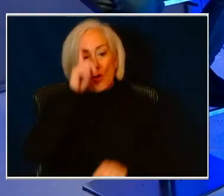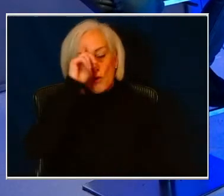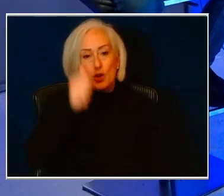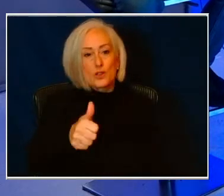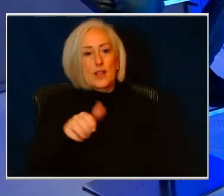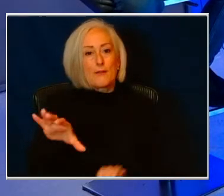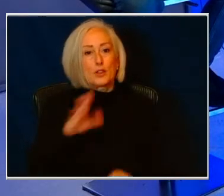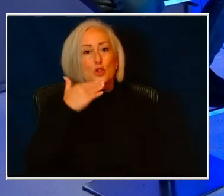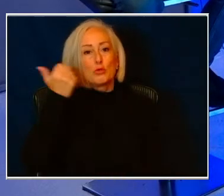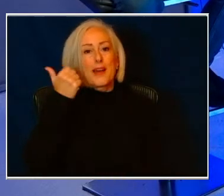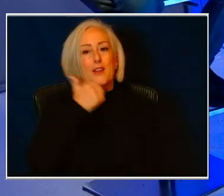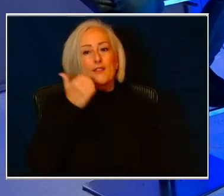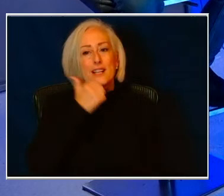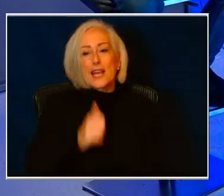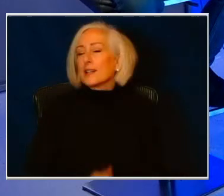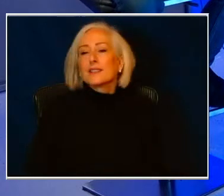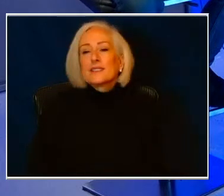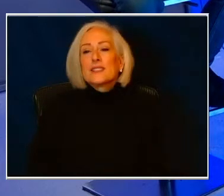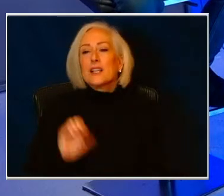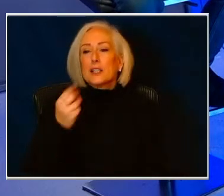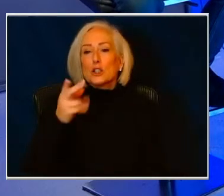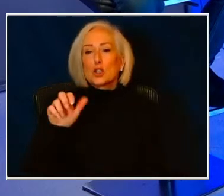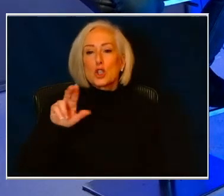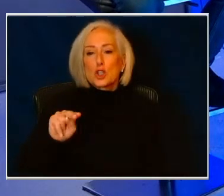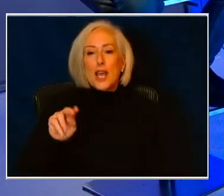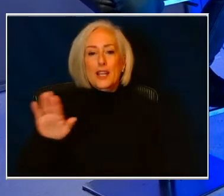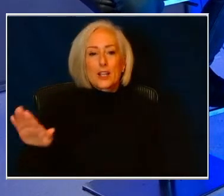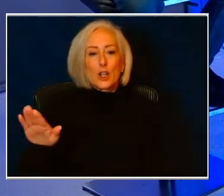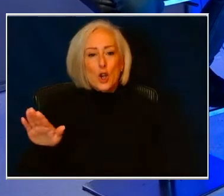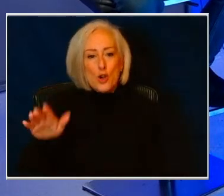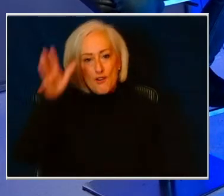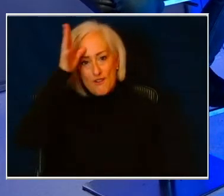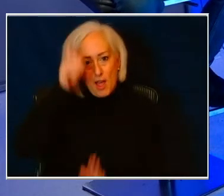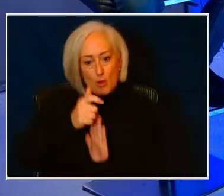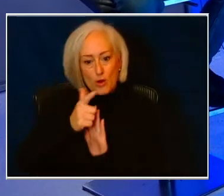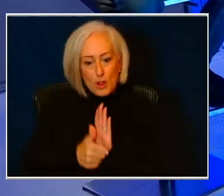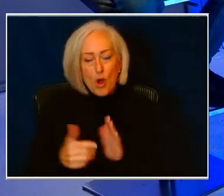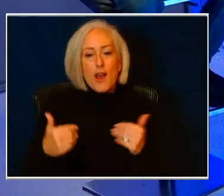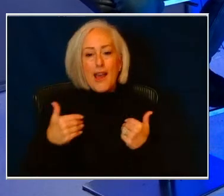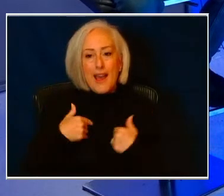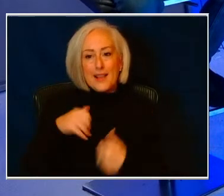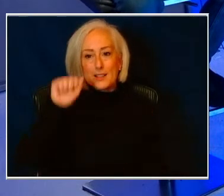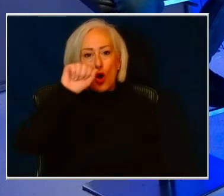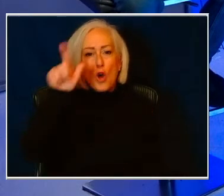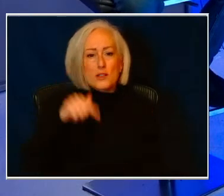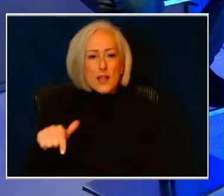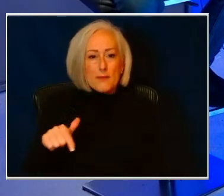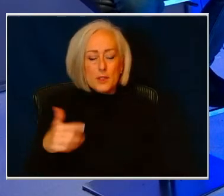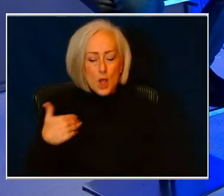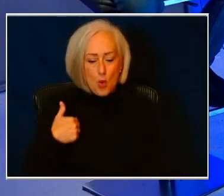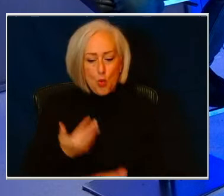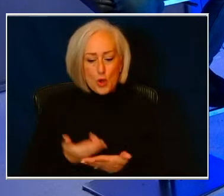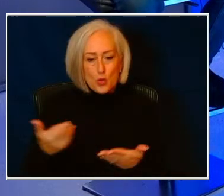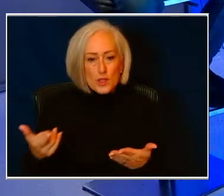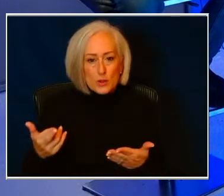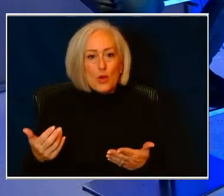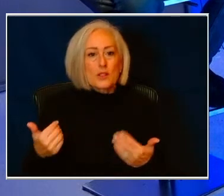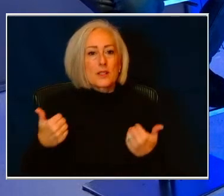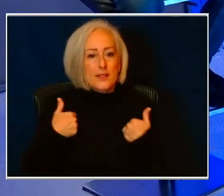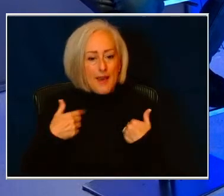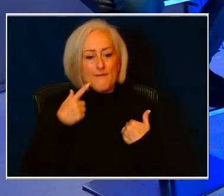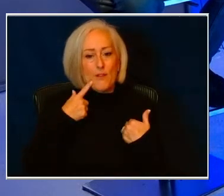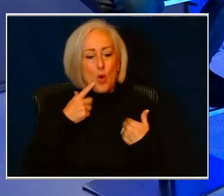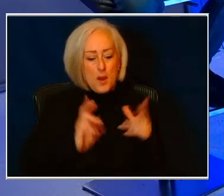time. Shannon, her father-in-law has Alzheimer's. She wants to know, what resources does the health system have for caregivers?